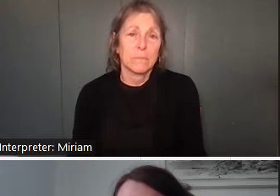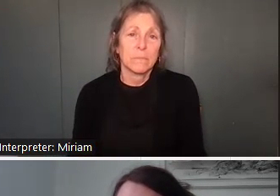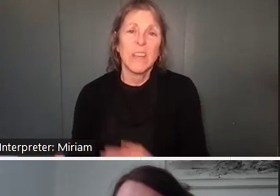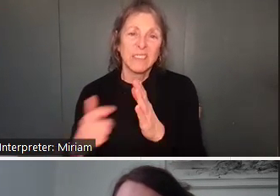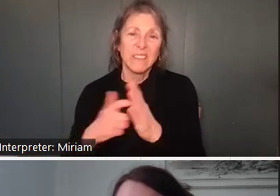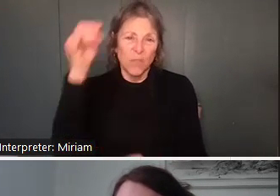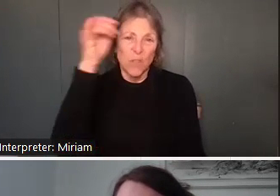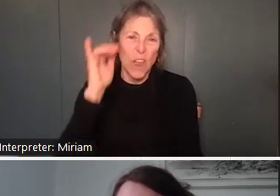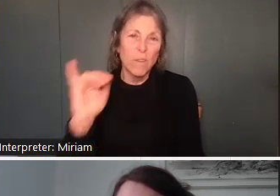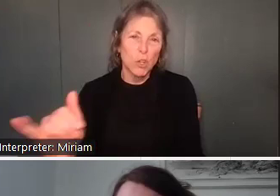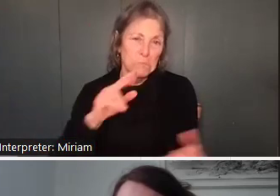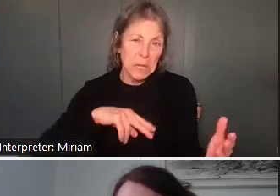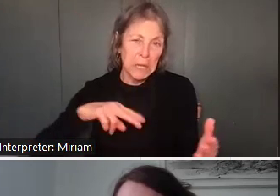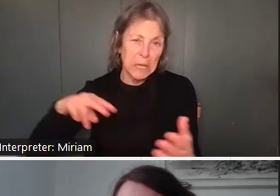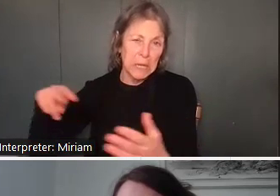forever.